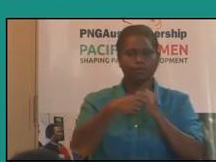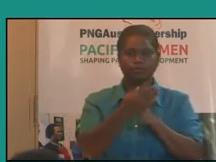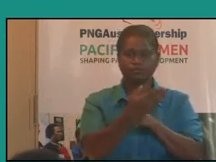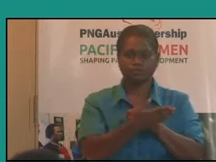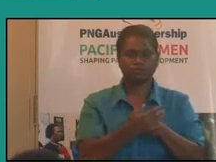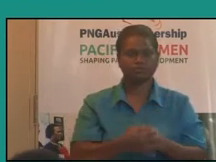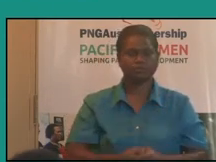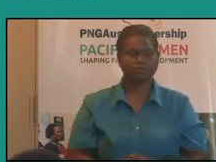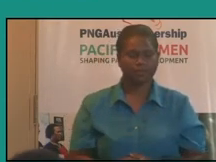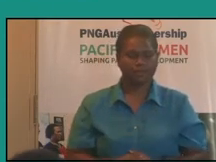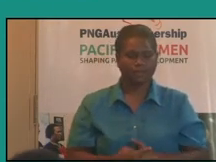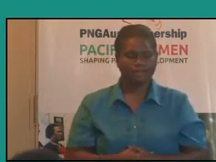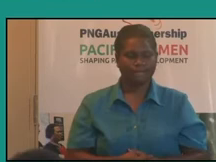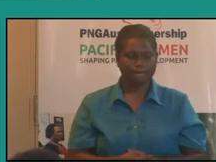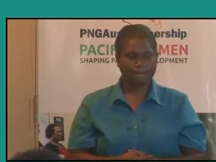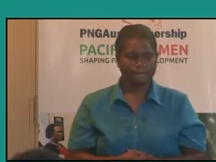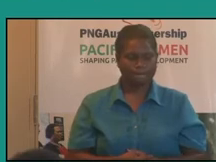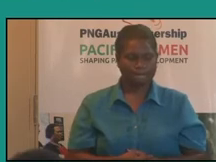out?